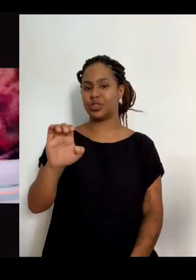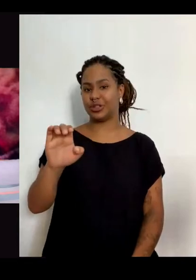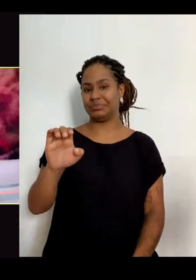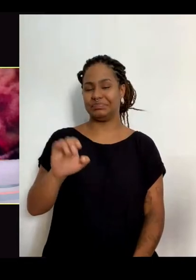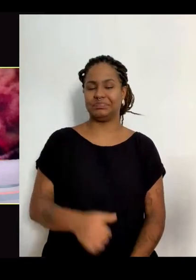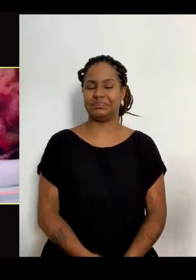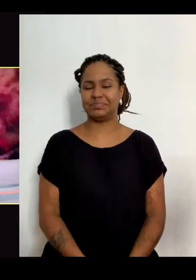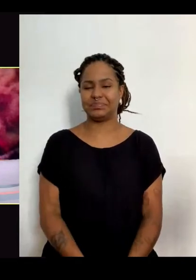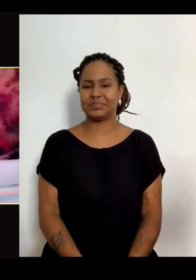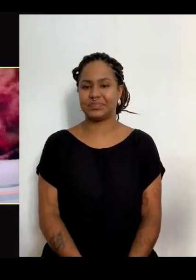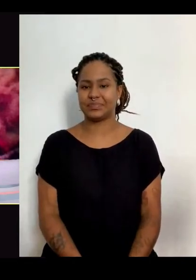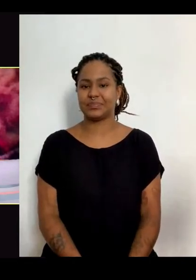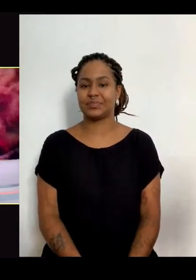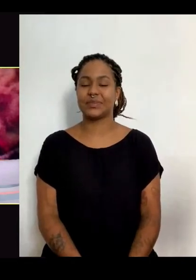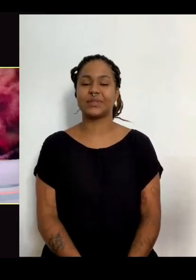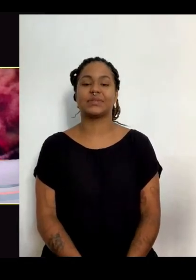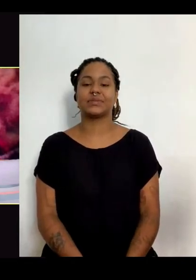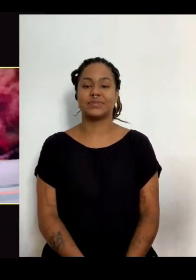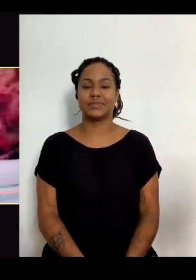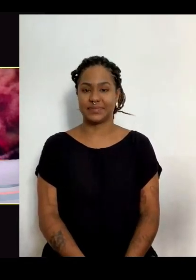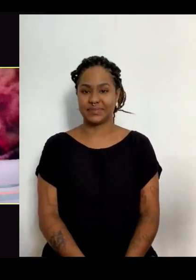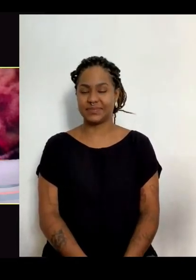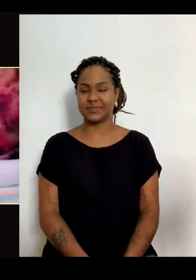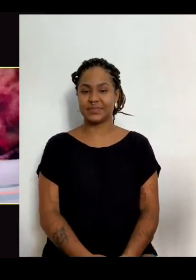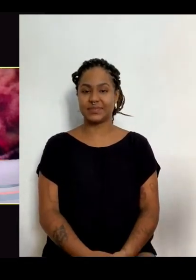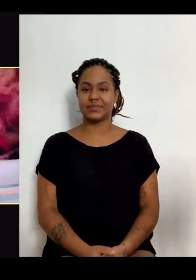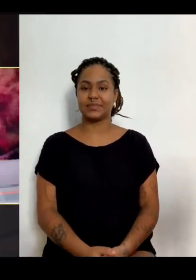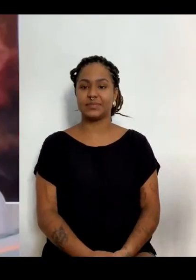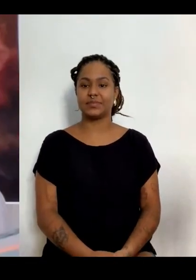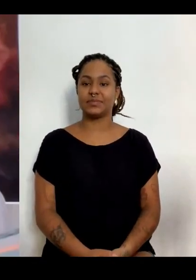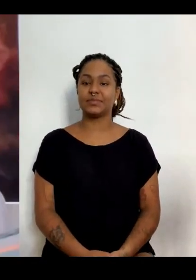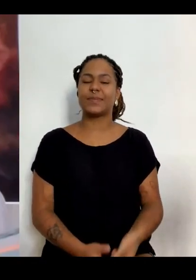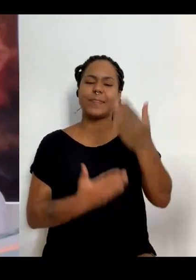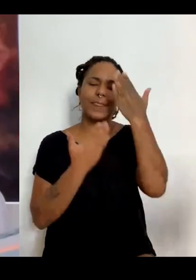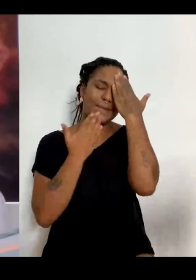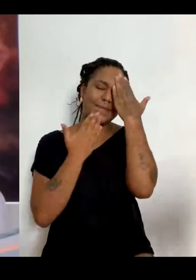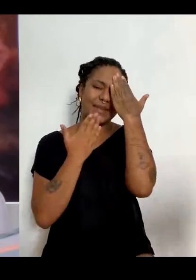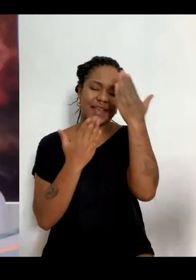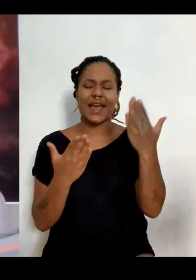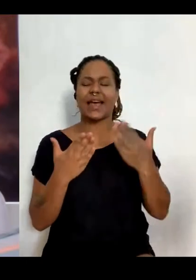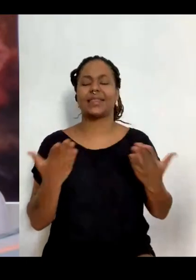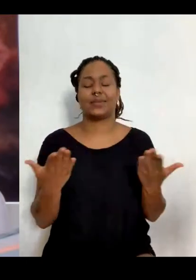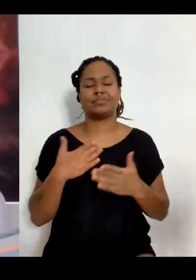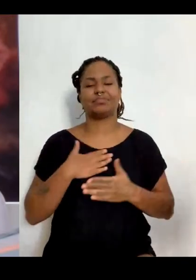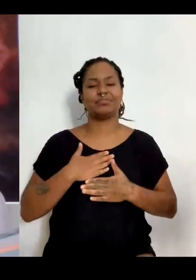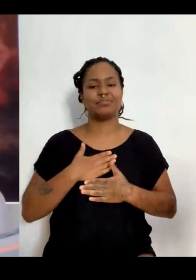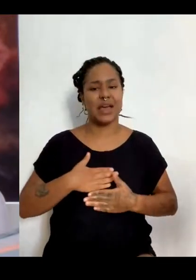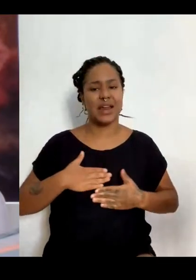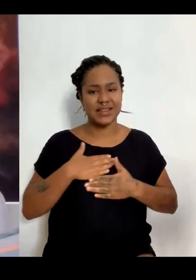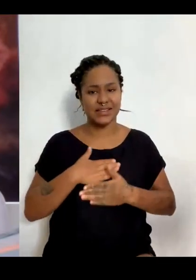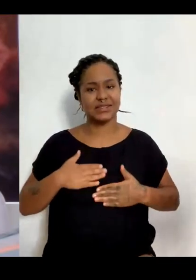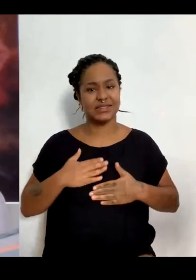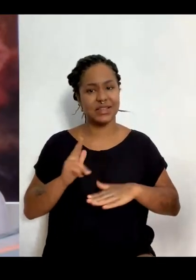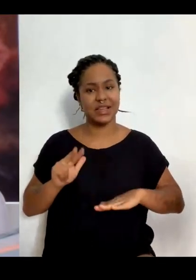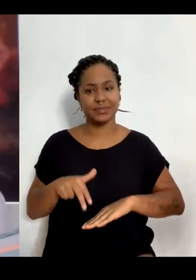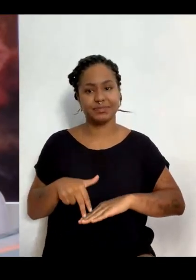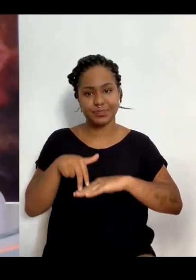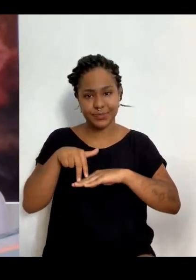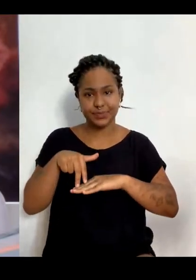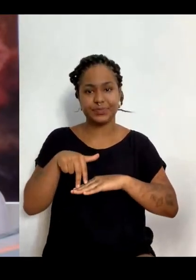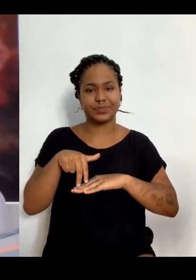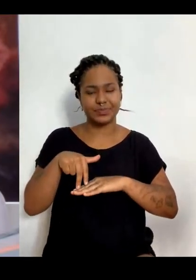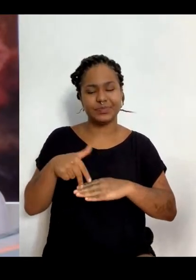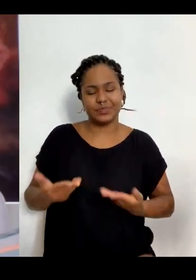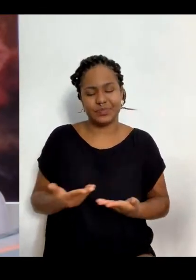thank you very much it's a pleasure to be here I'm like a sucker for Adriano pedroso